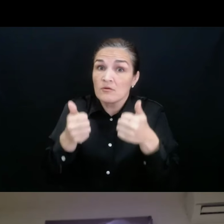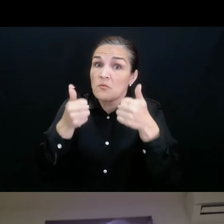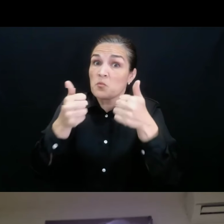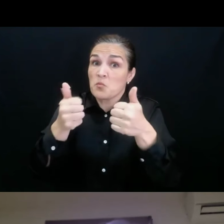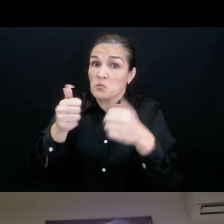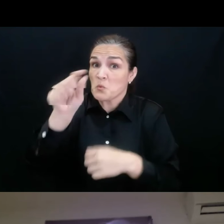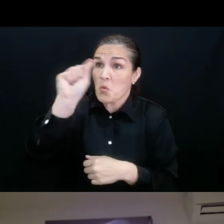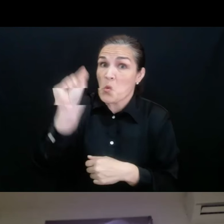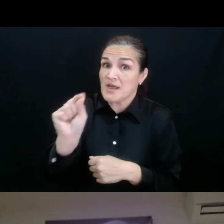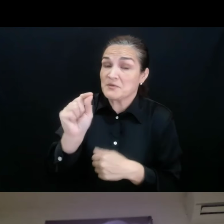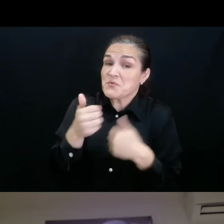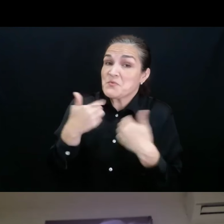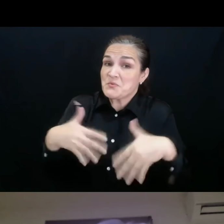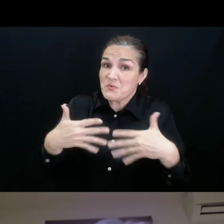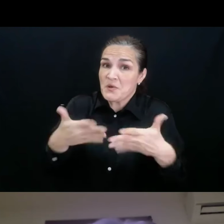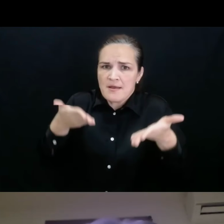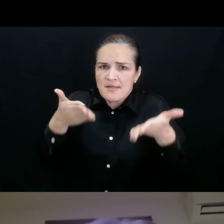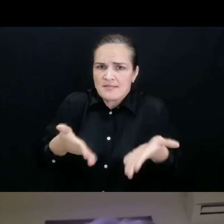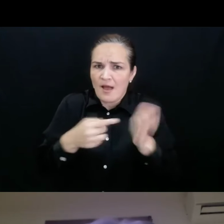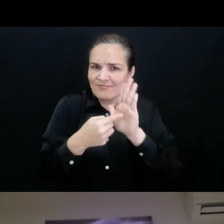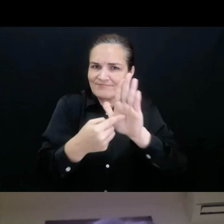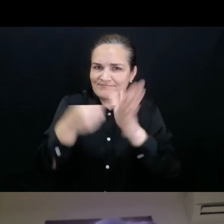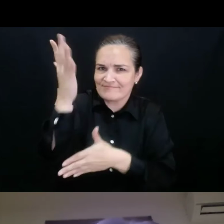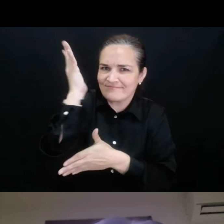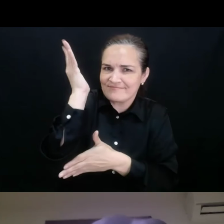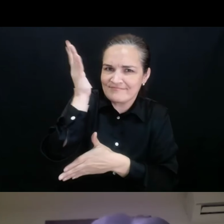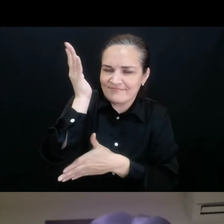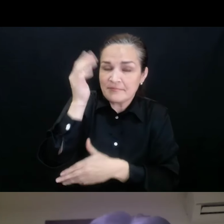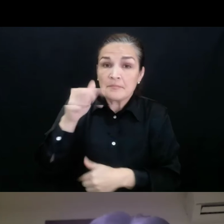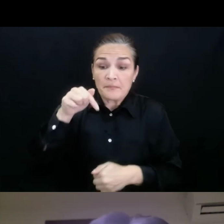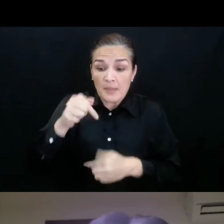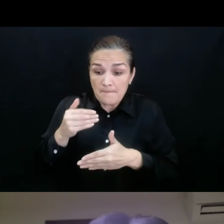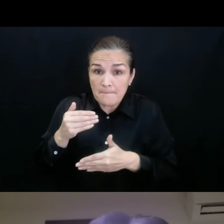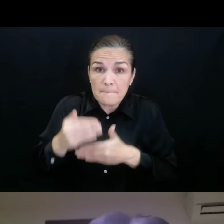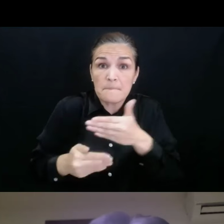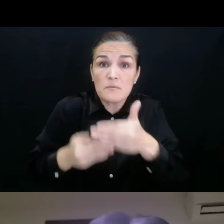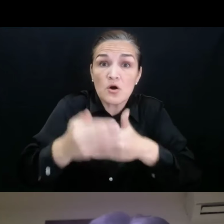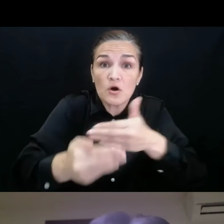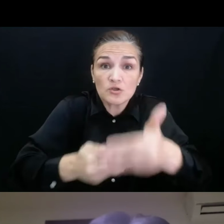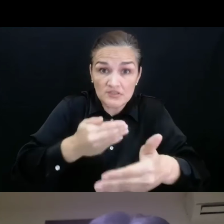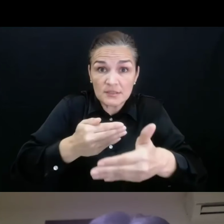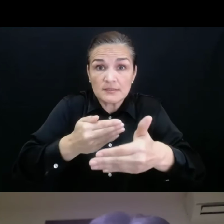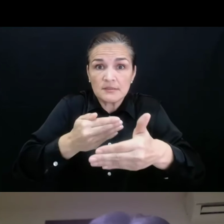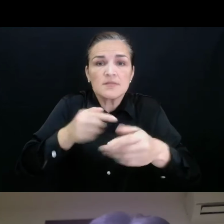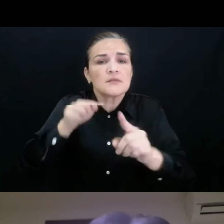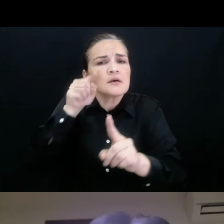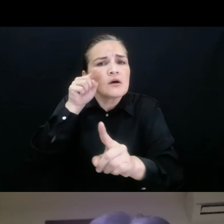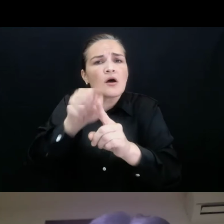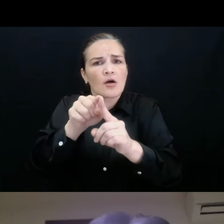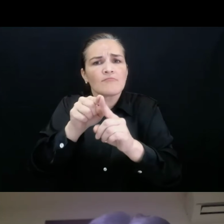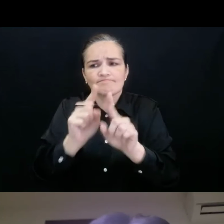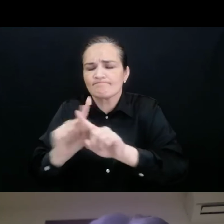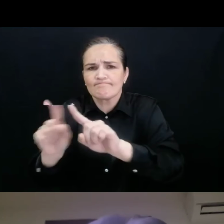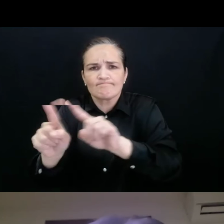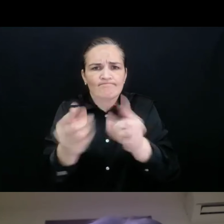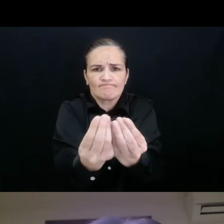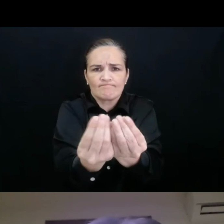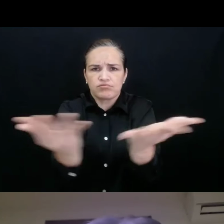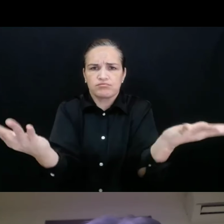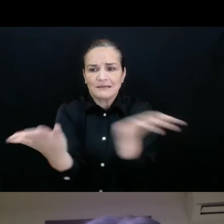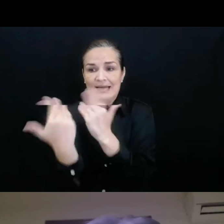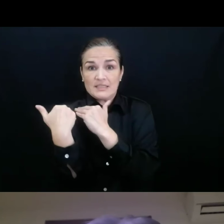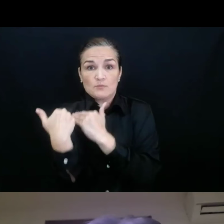And as we said in the presentations, this process really brings together a lot of different stakeholders, and